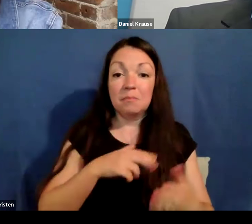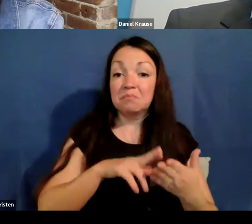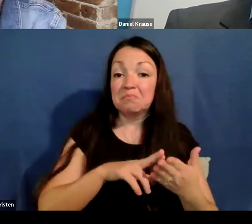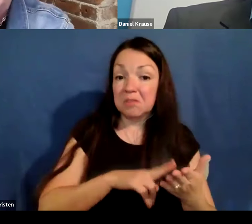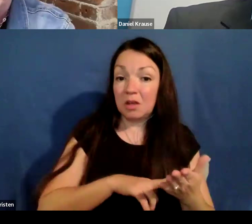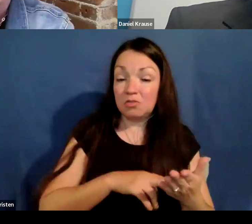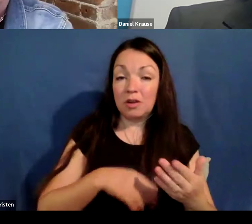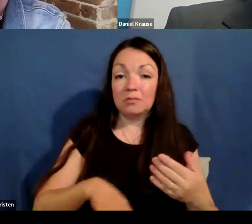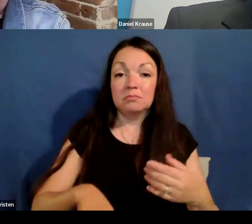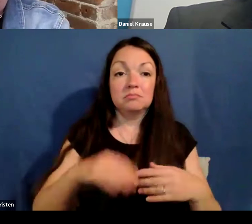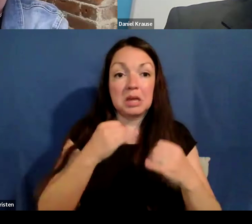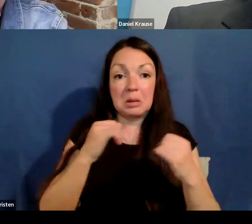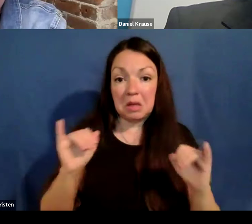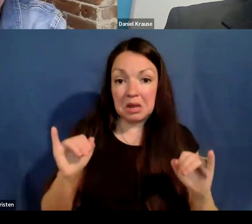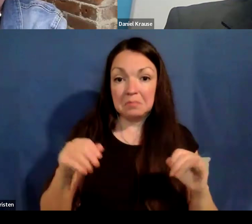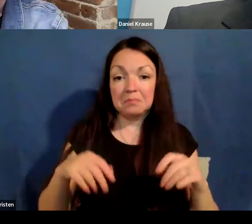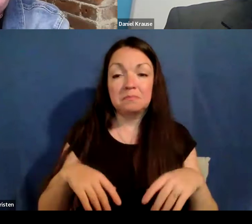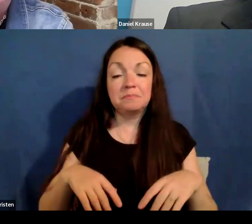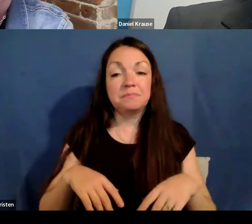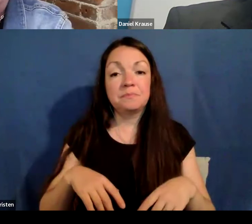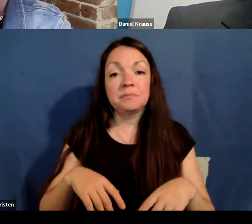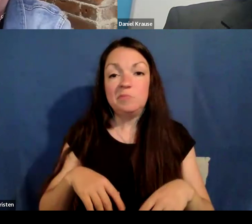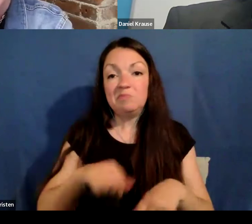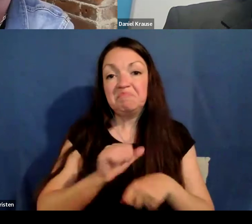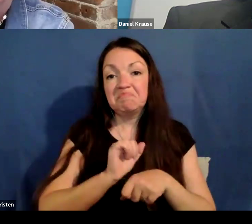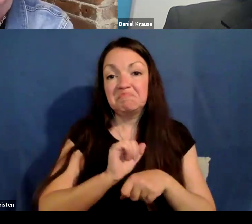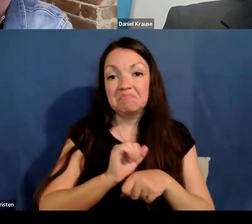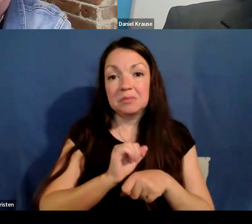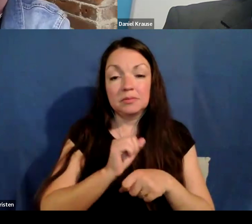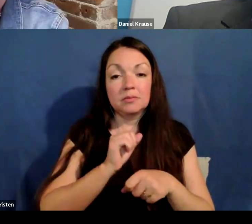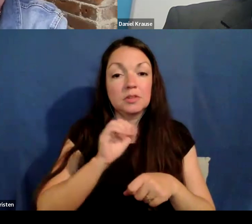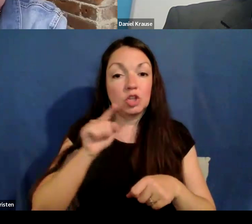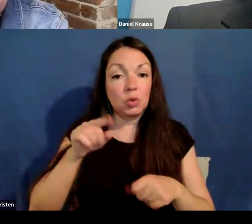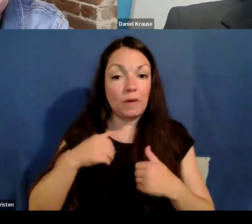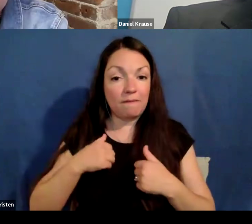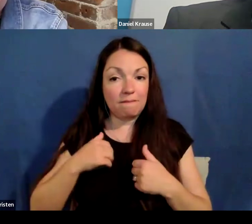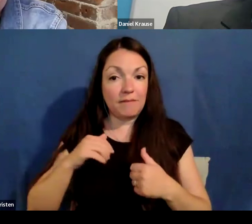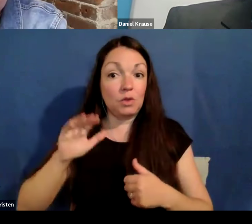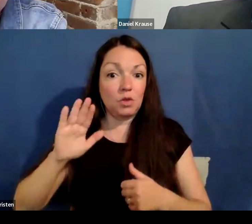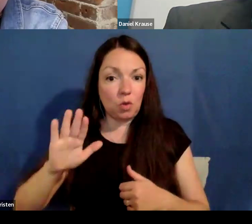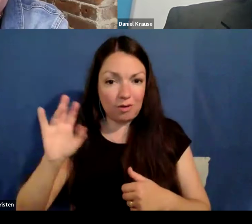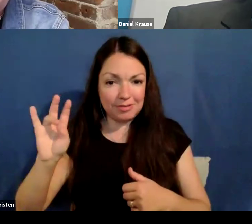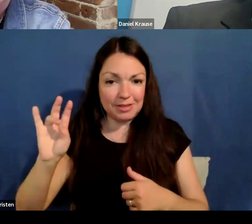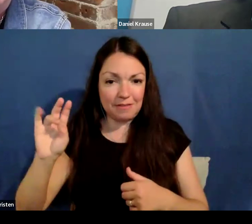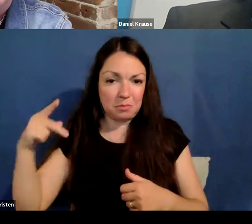we're independent, you make sure you have your 7 piece in place.